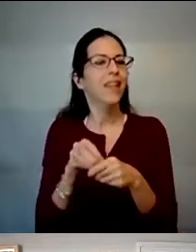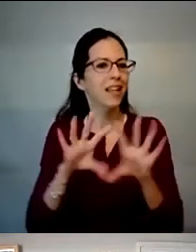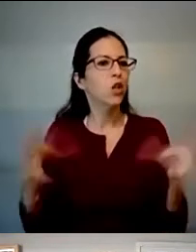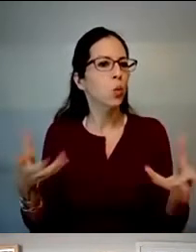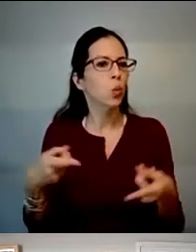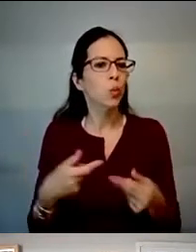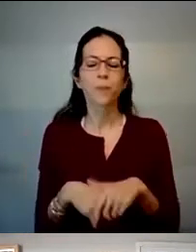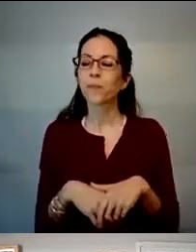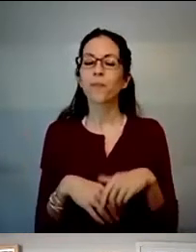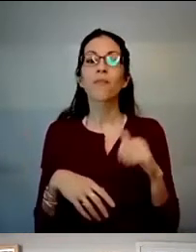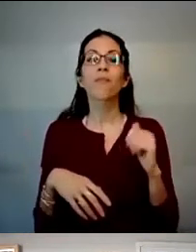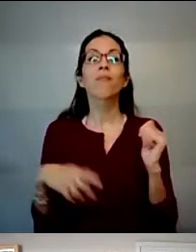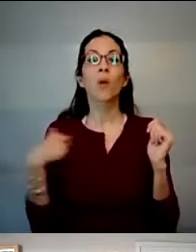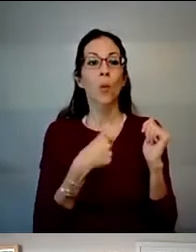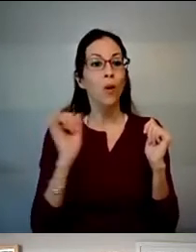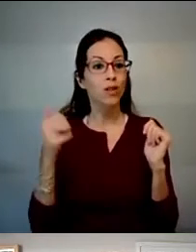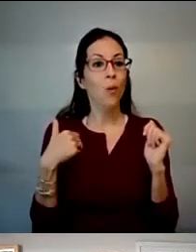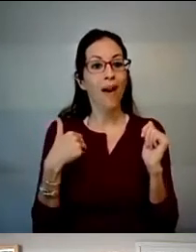Zoom's live transcription feature.